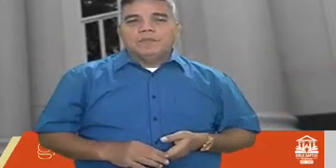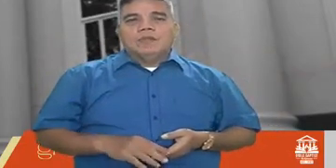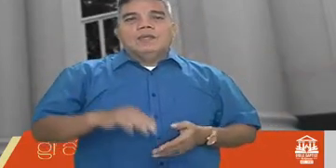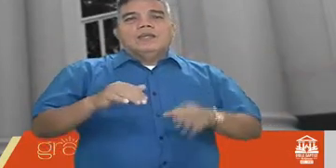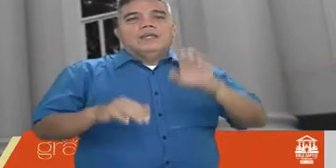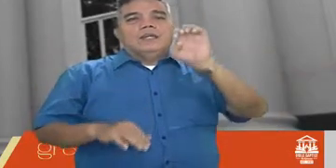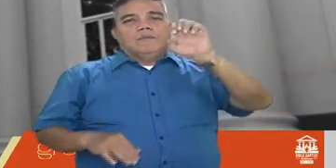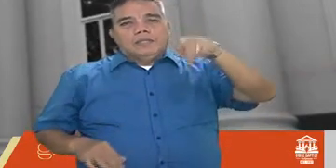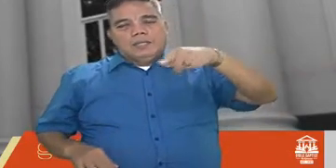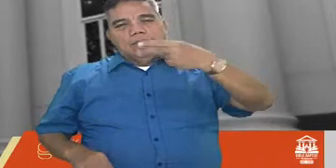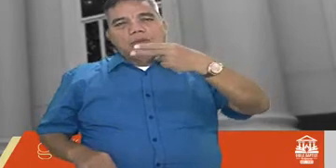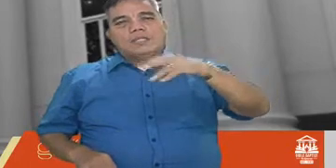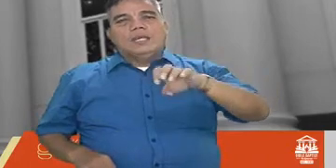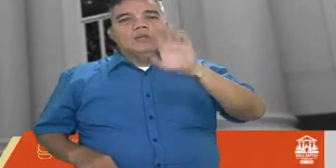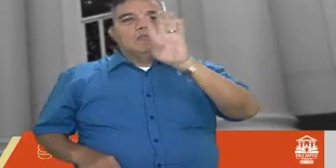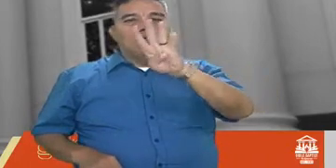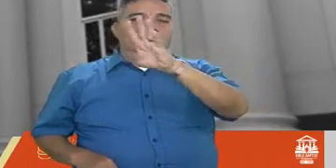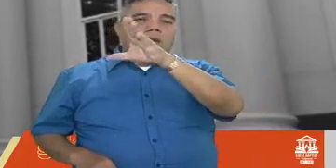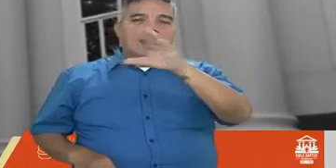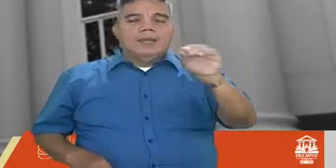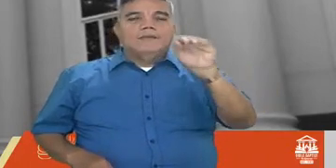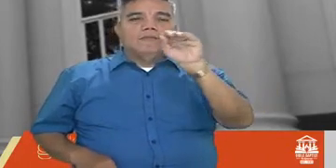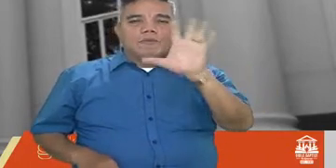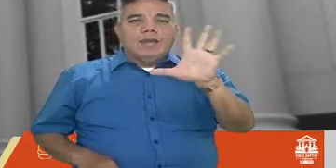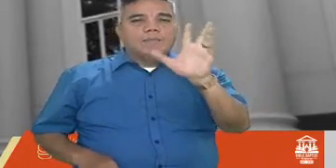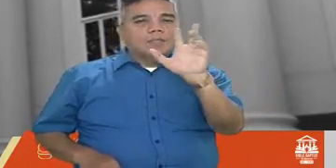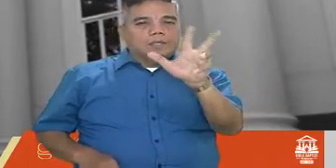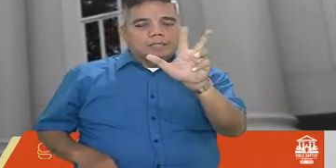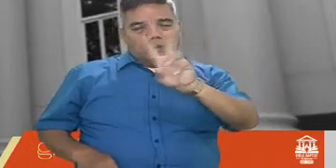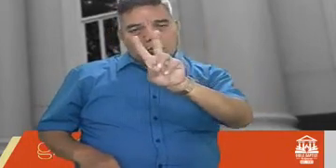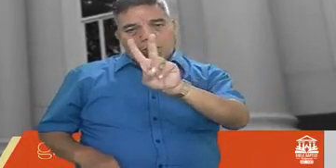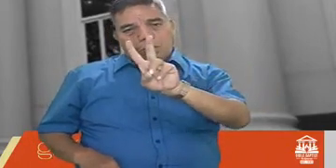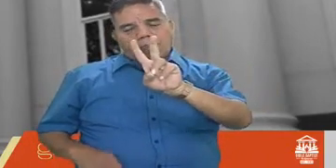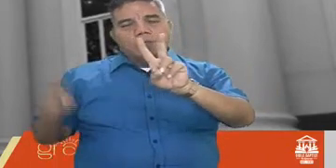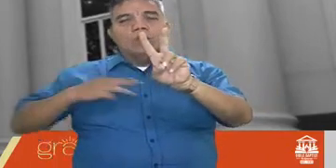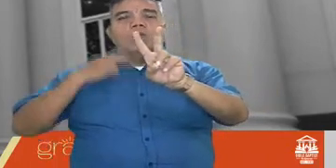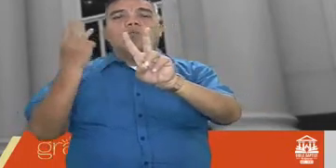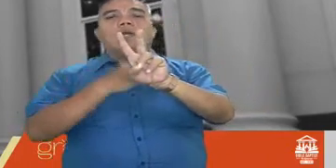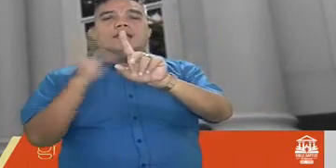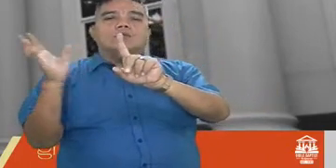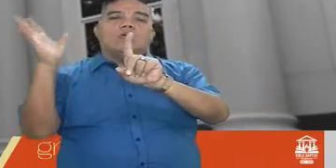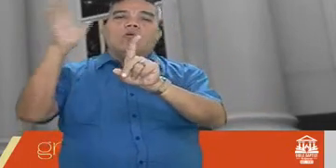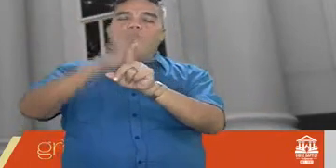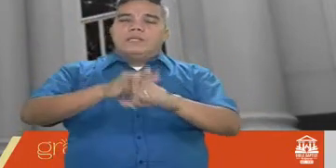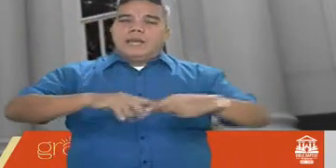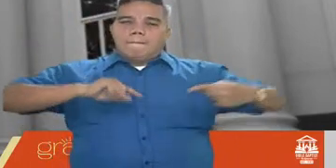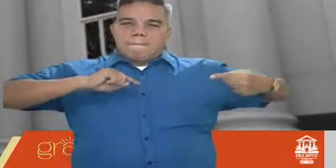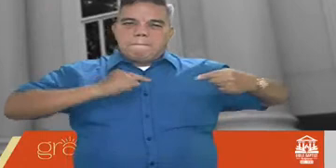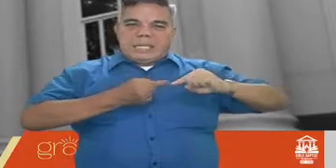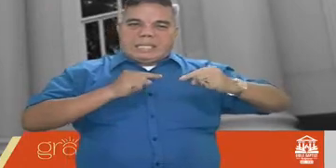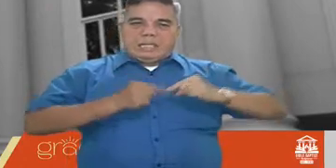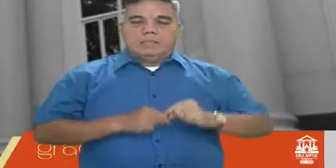That is Ephesians 4, 5:32. When we are to overcome bitterness,